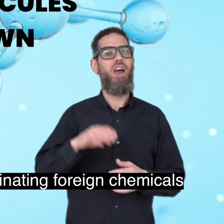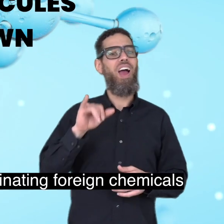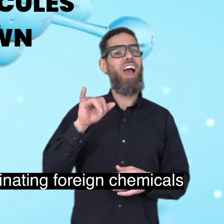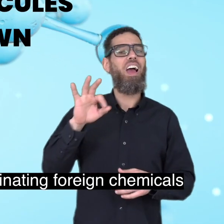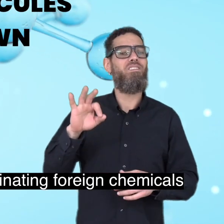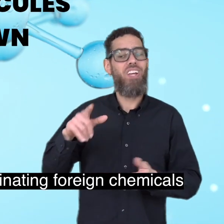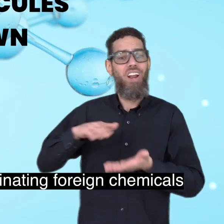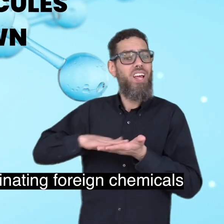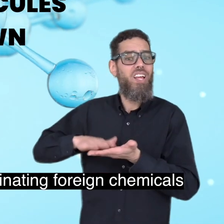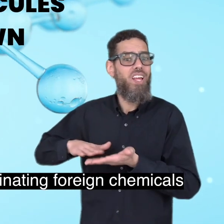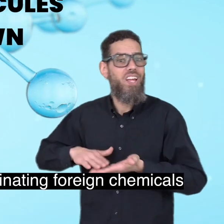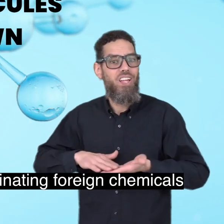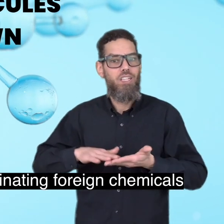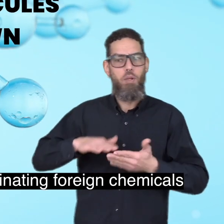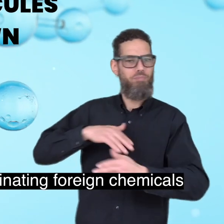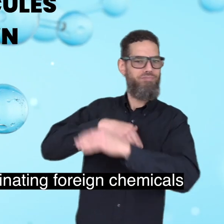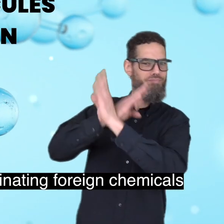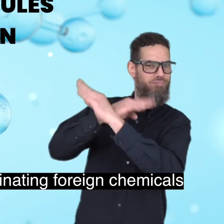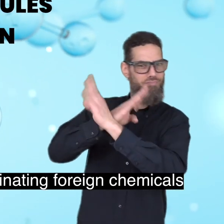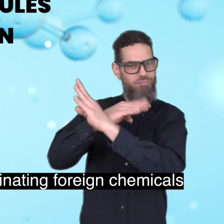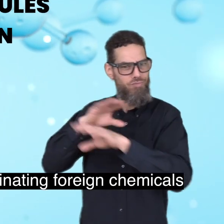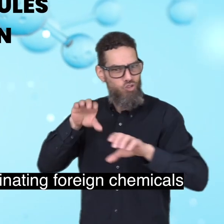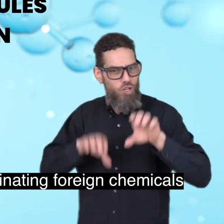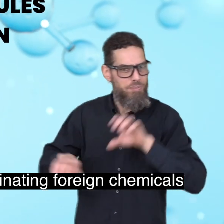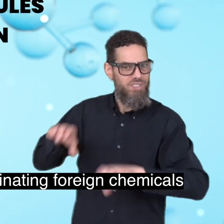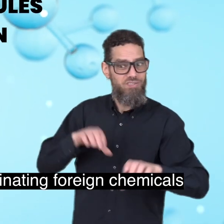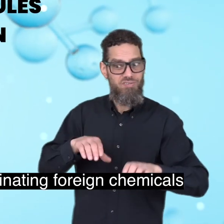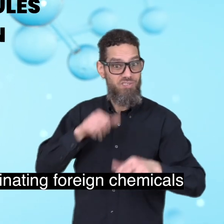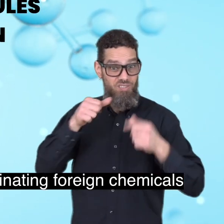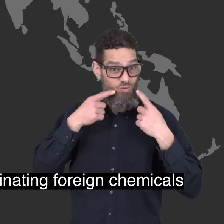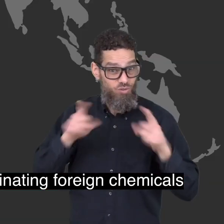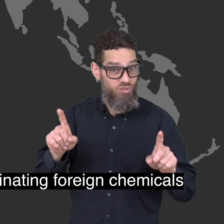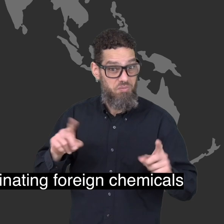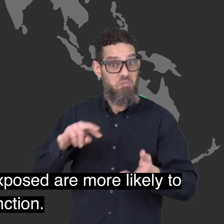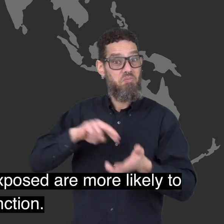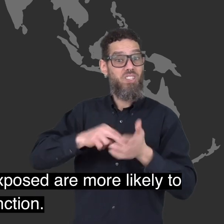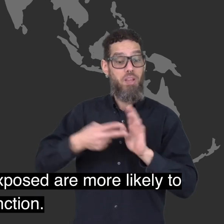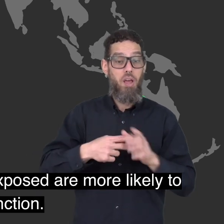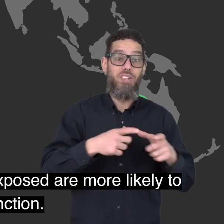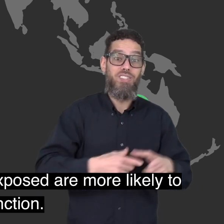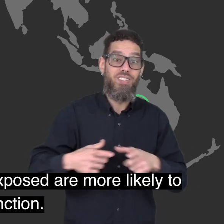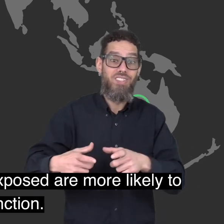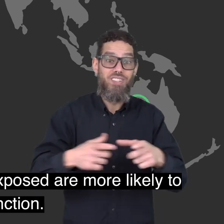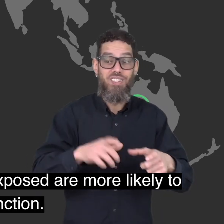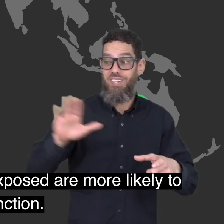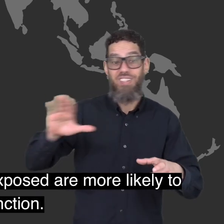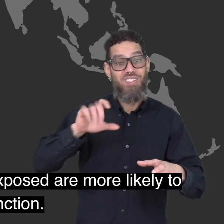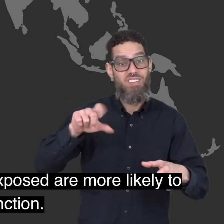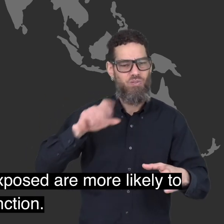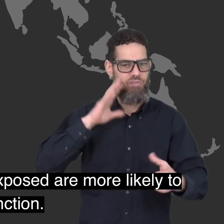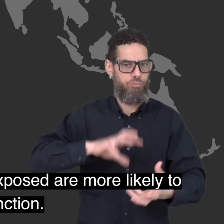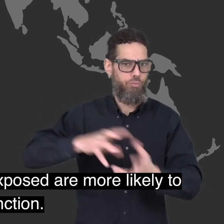commonly exposed to, are more likely to damage cells and cause them to malfunction. Data on the prevalence of MCS has